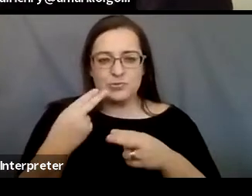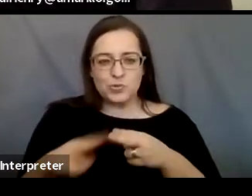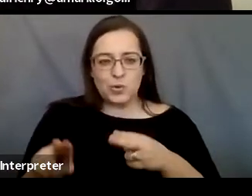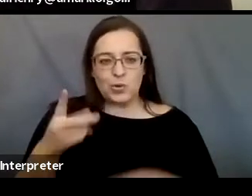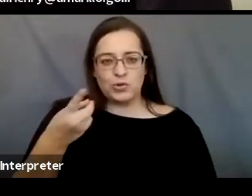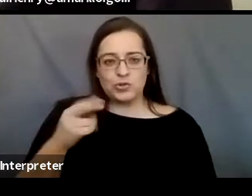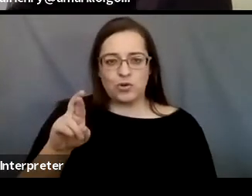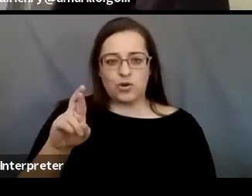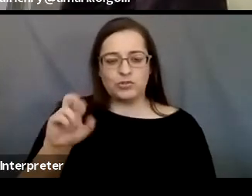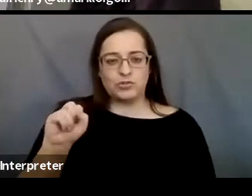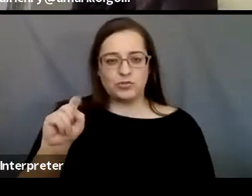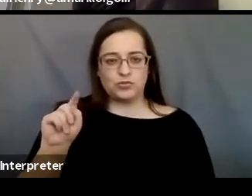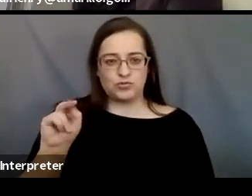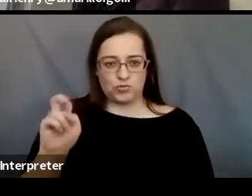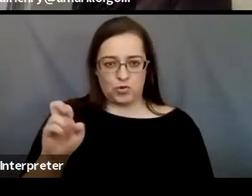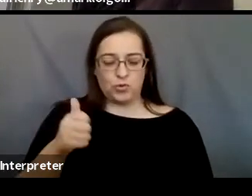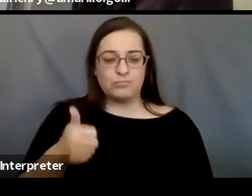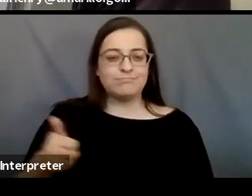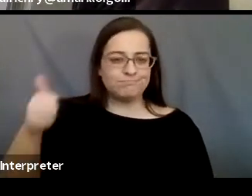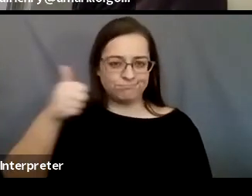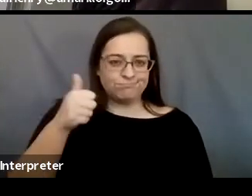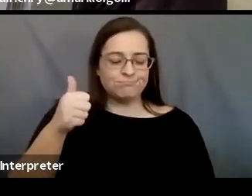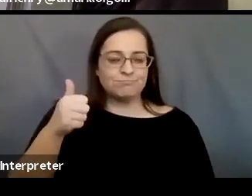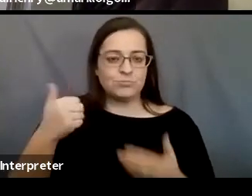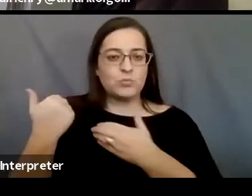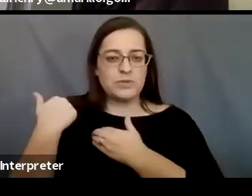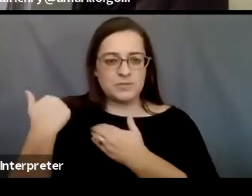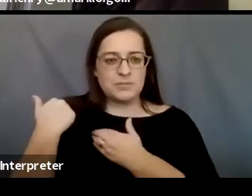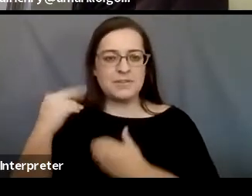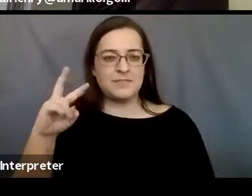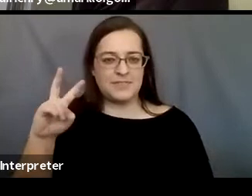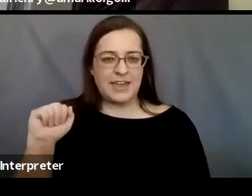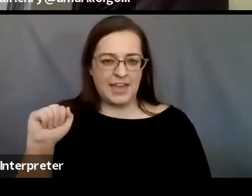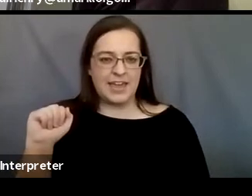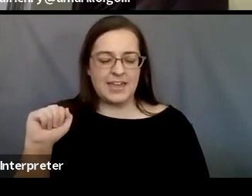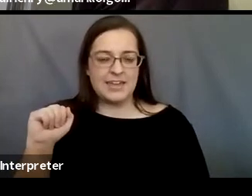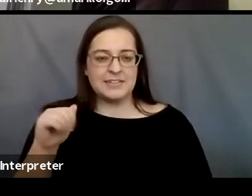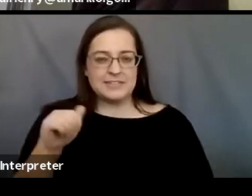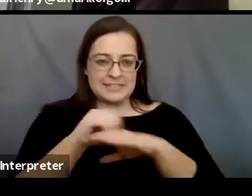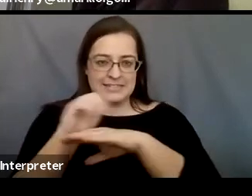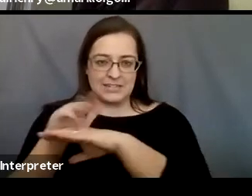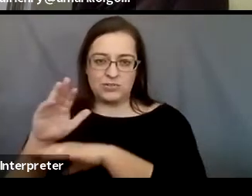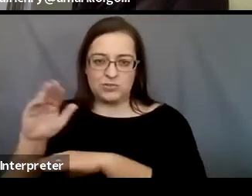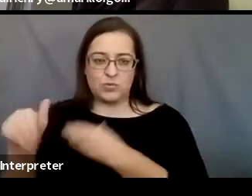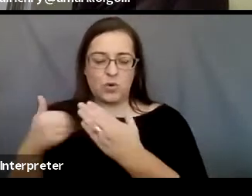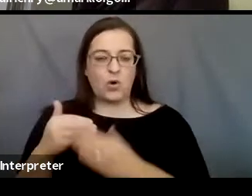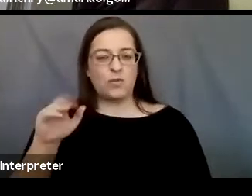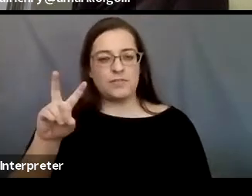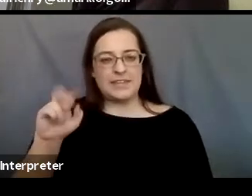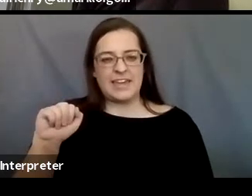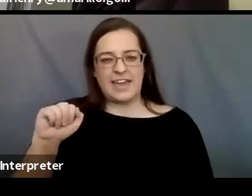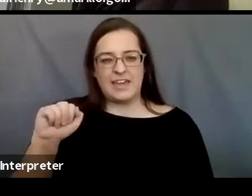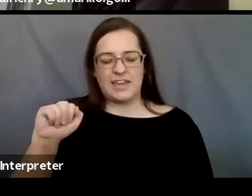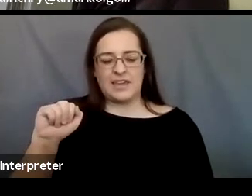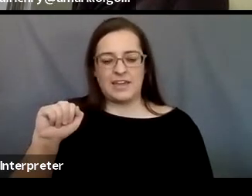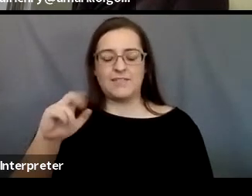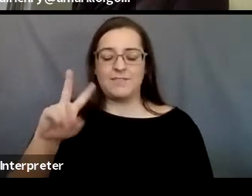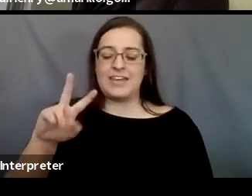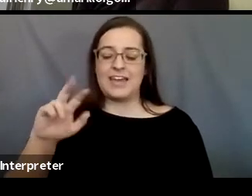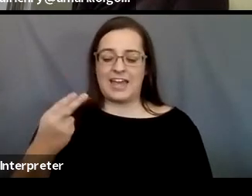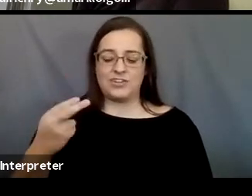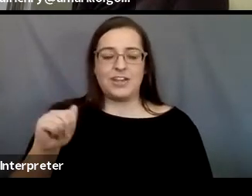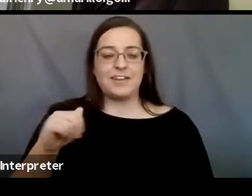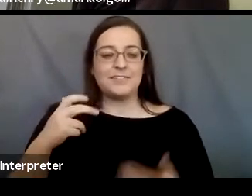Dr. Richard Stone, who's the executive in charge of the VHA, sent out to all employees this week. VHA is the Veterans Health Administration. It